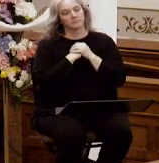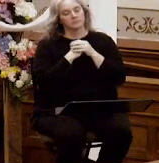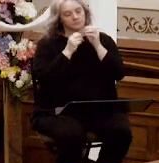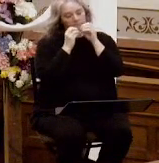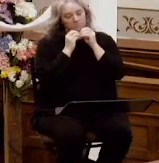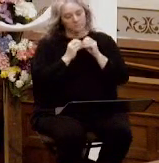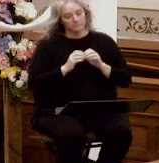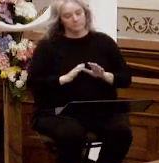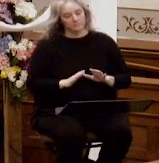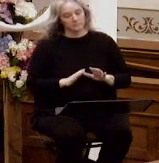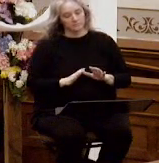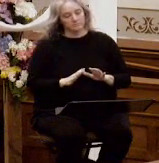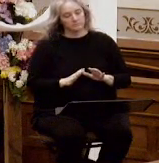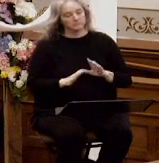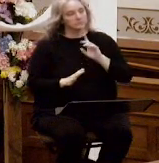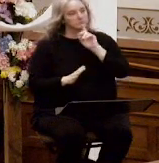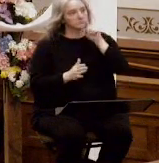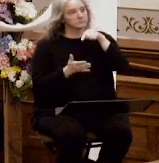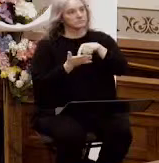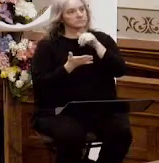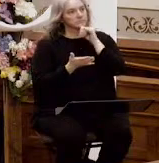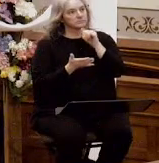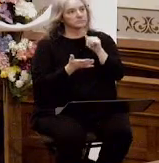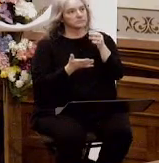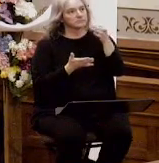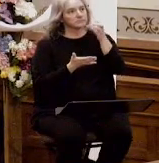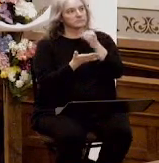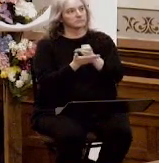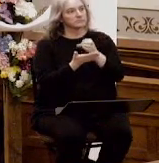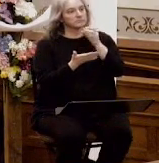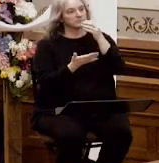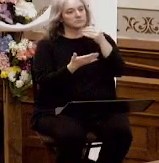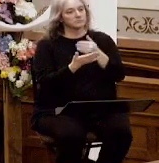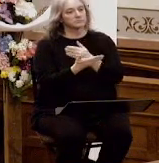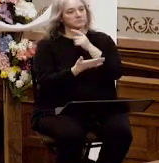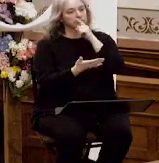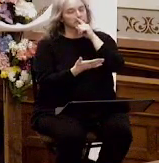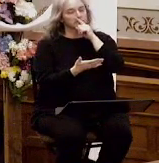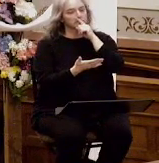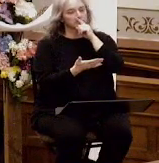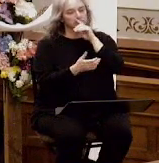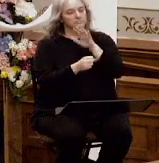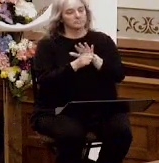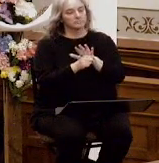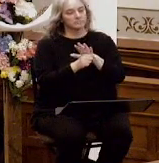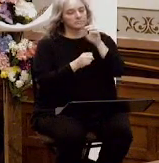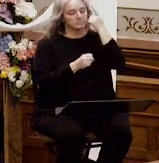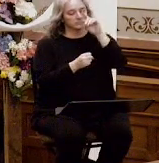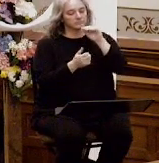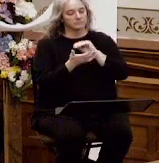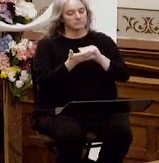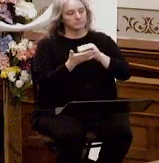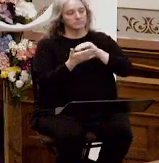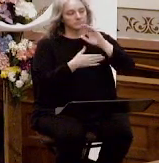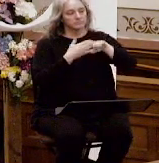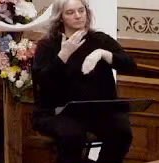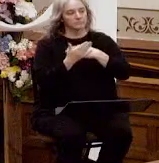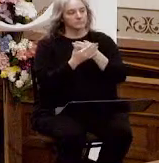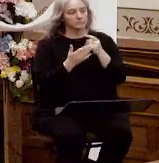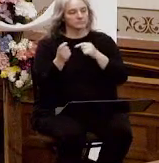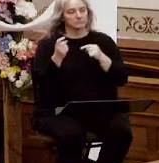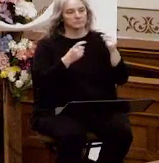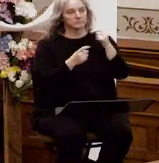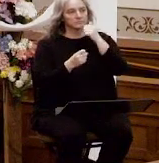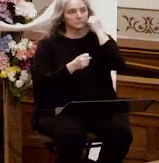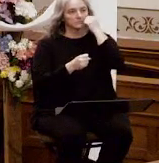blessed it, and said, "This is the cup of the new covenant for the forgiveness of all sins. Every